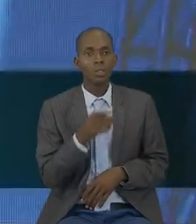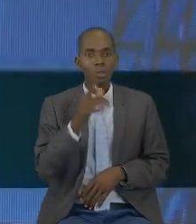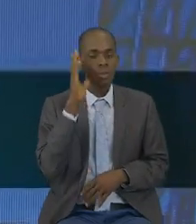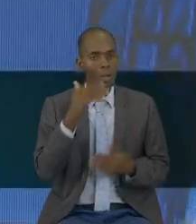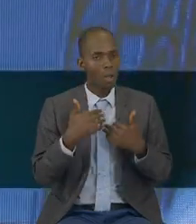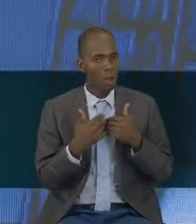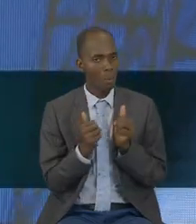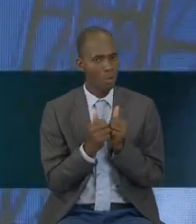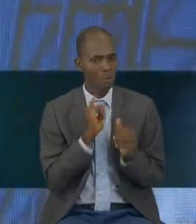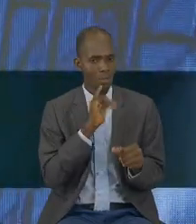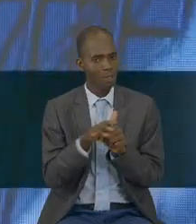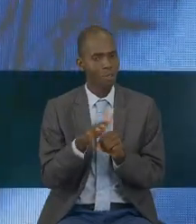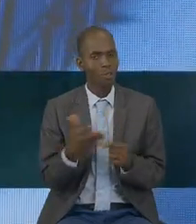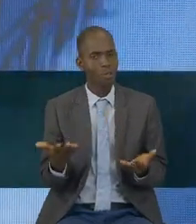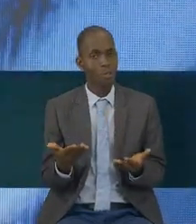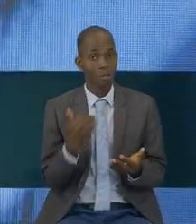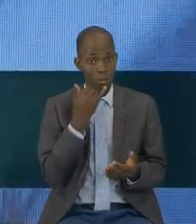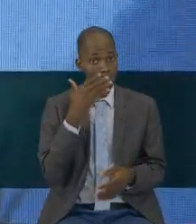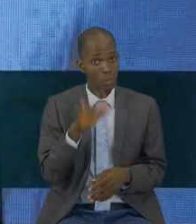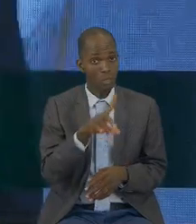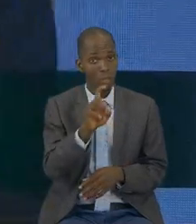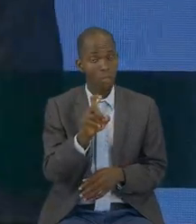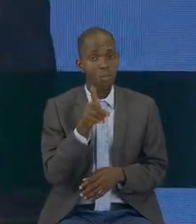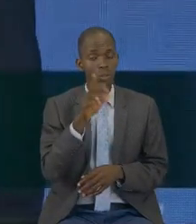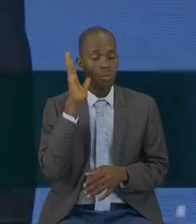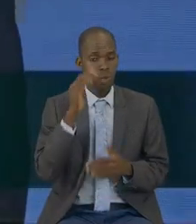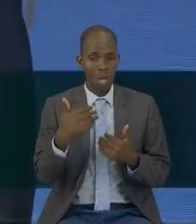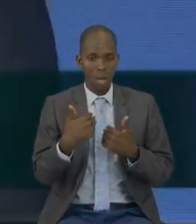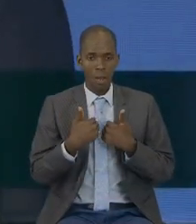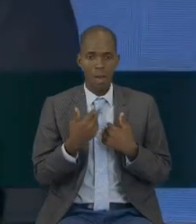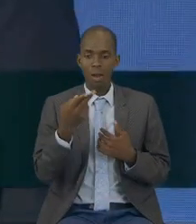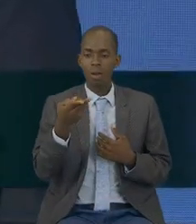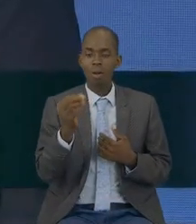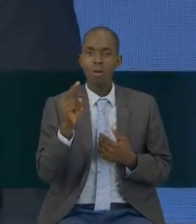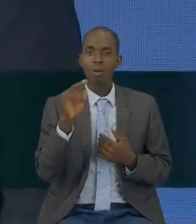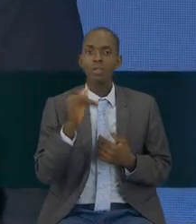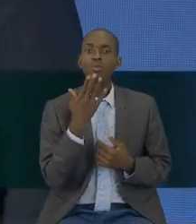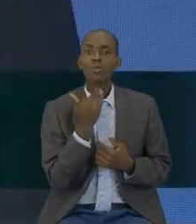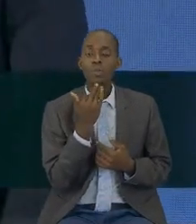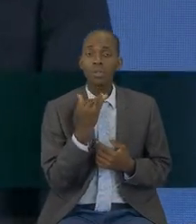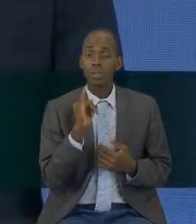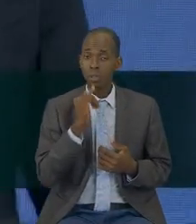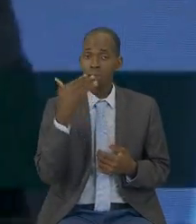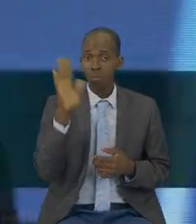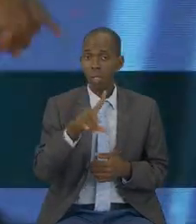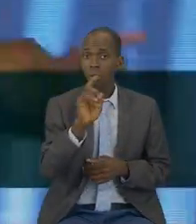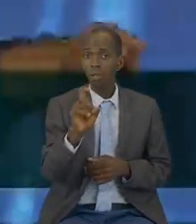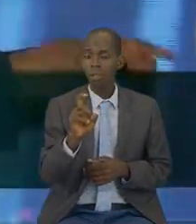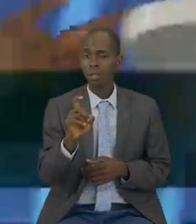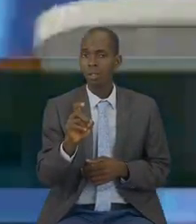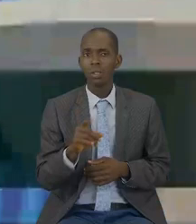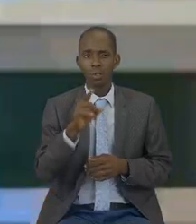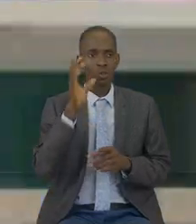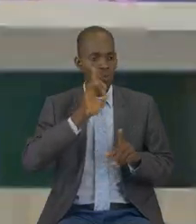milk, that's evil tidings. And you're going to have honey, that's evil tidings. You're going to go to